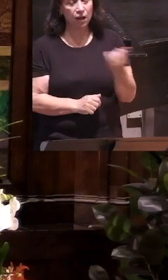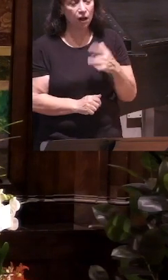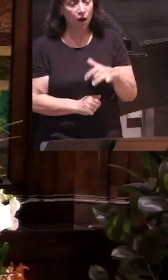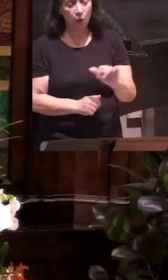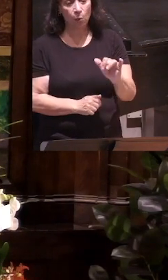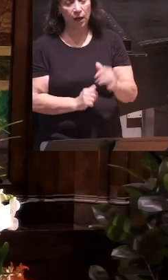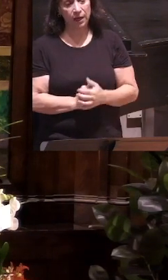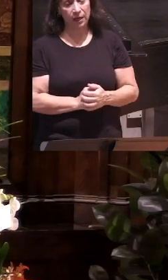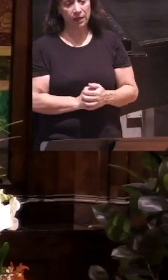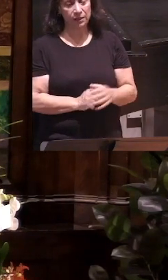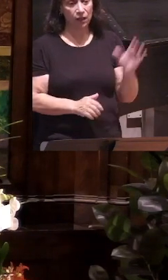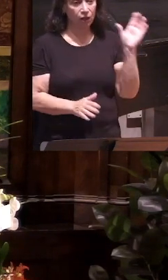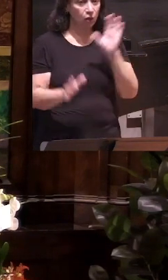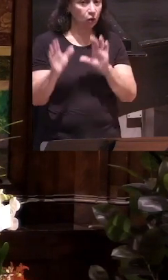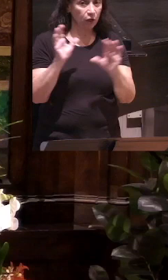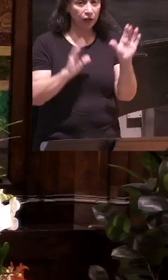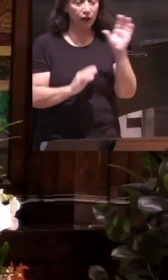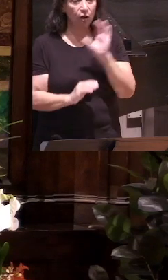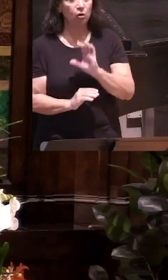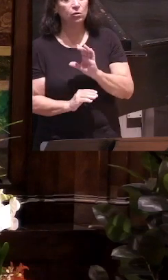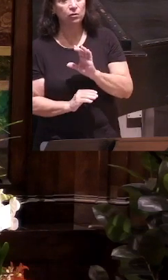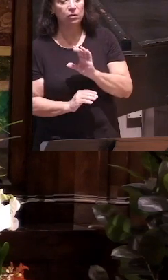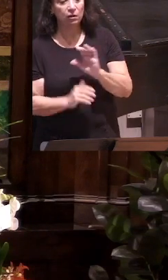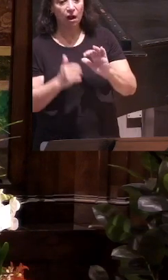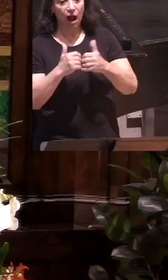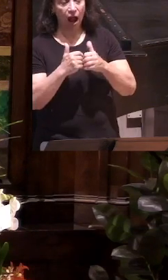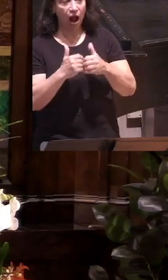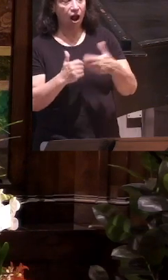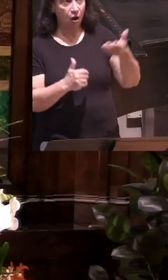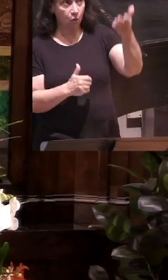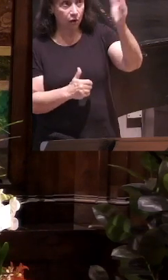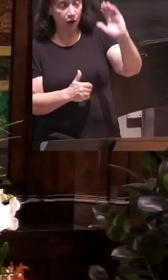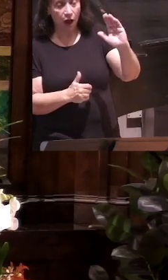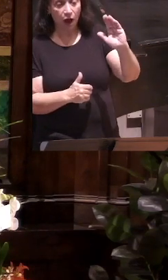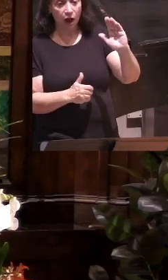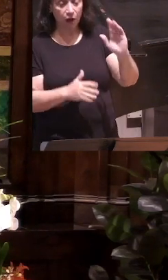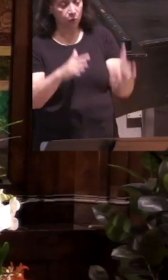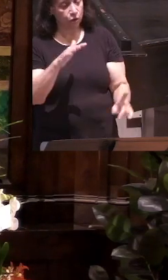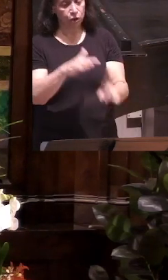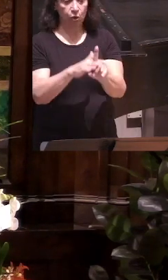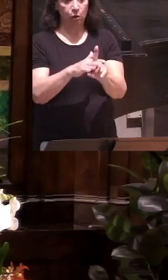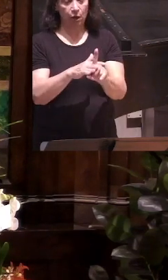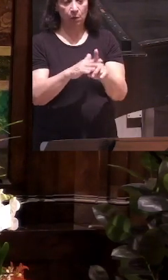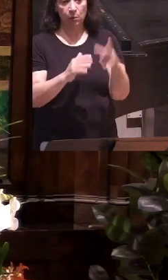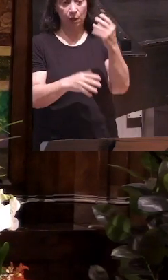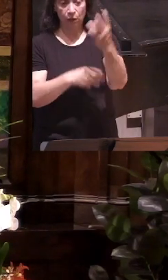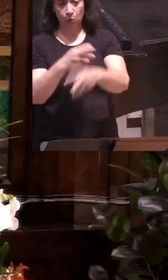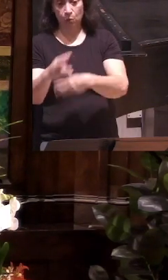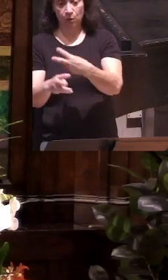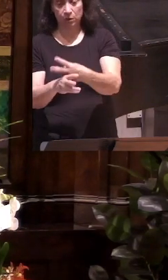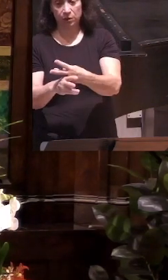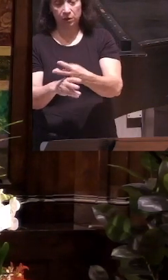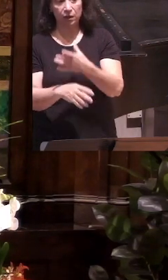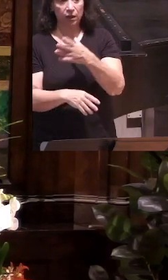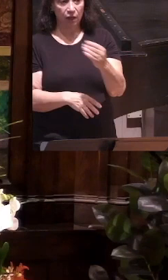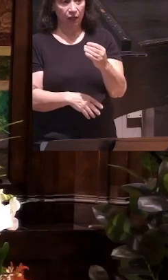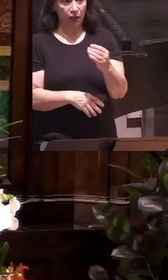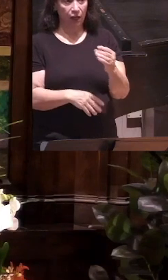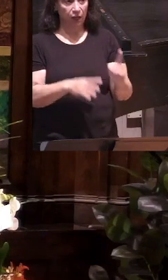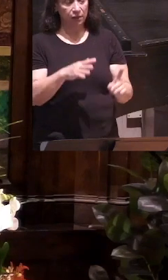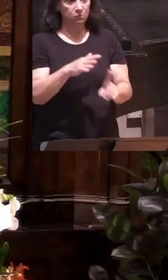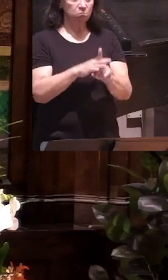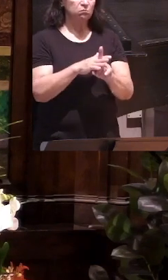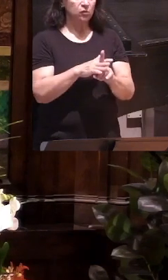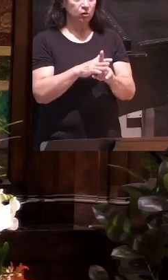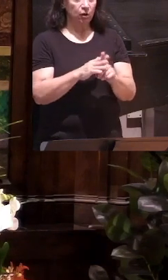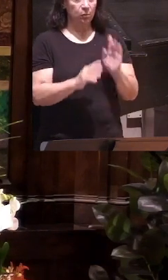always on the lookout for how God was showing up in the world and in our